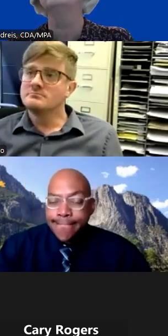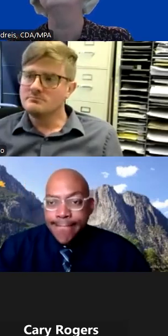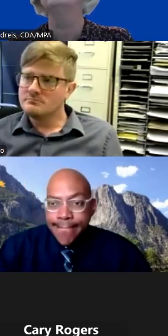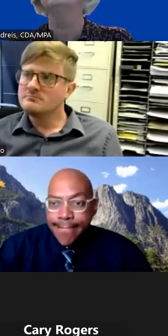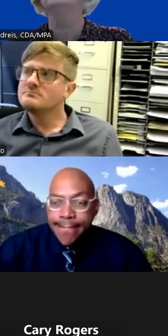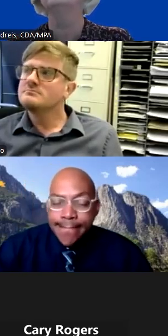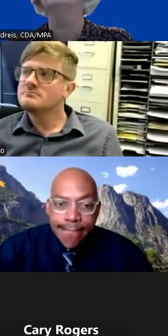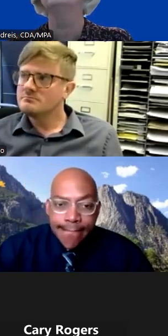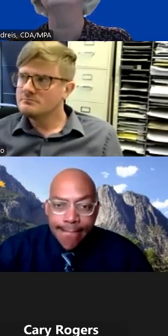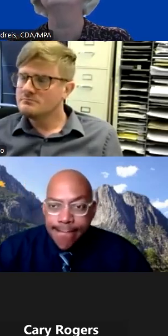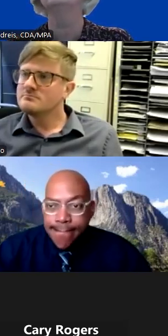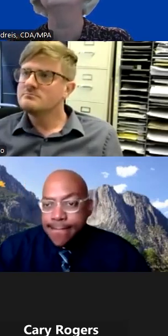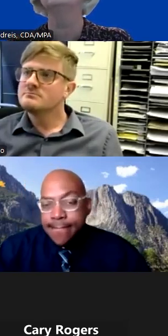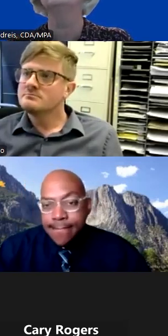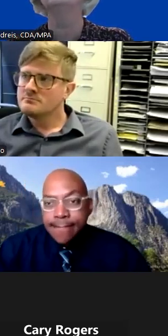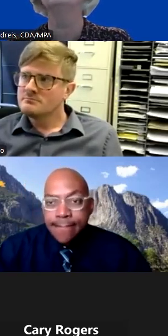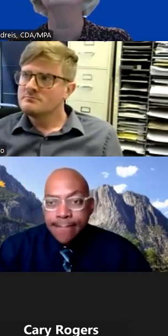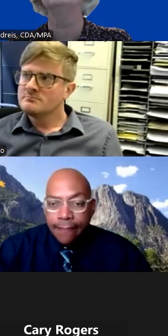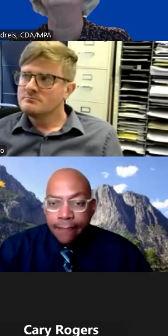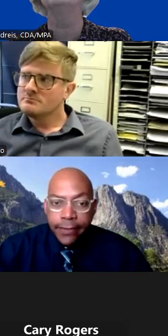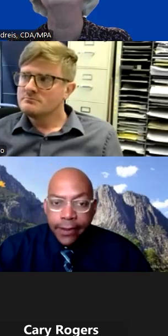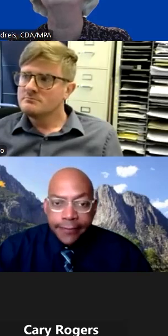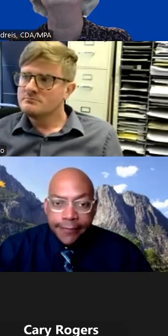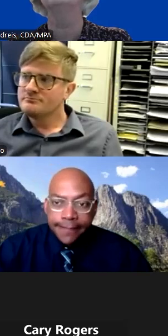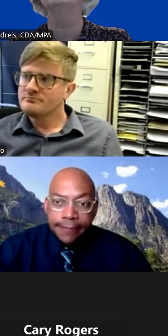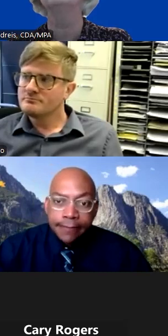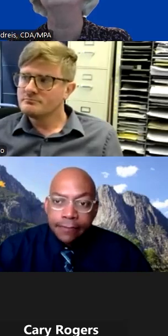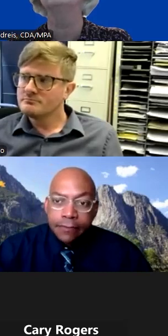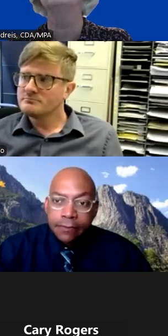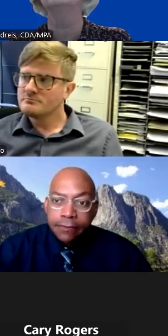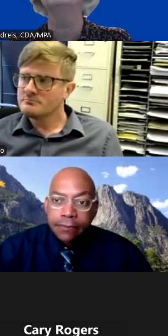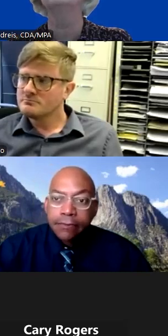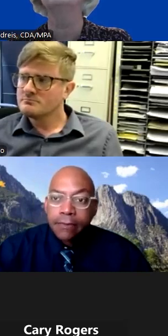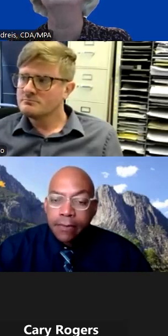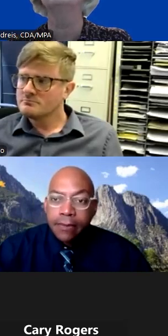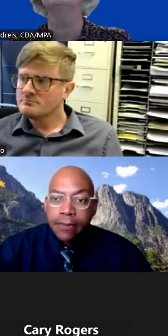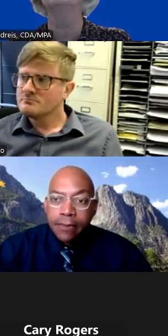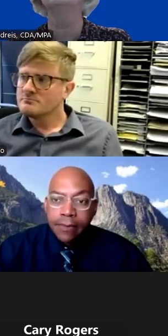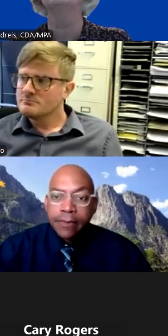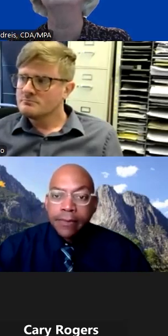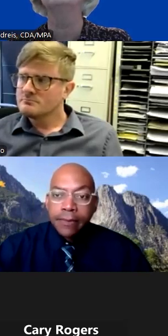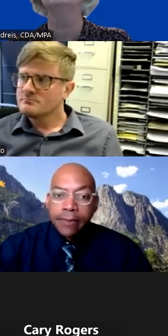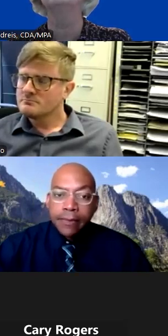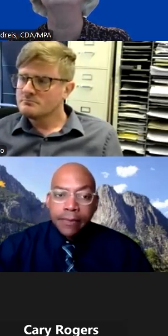as you talk to AAAs or ILCs, I see what we can do to help with that.